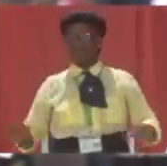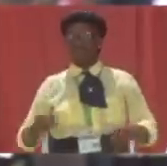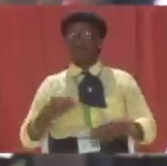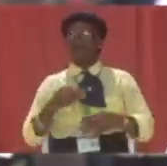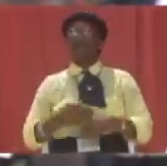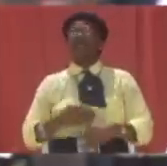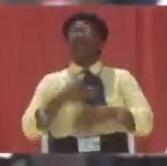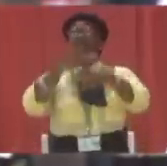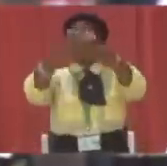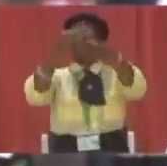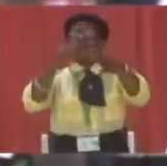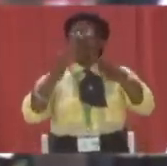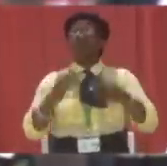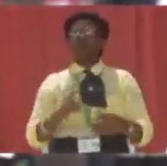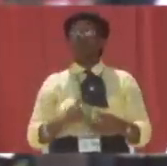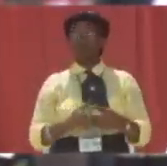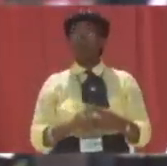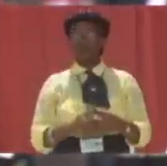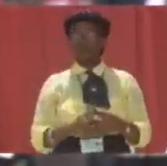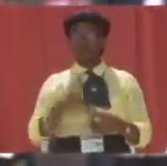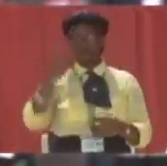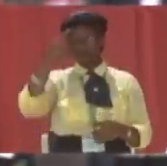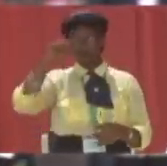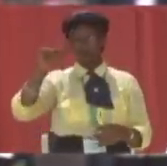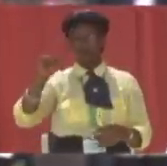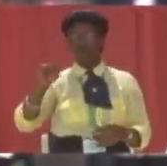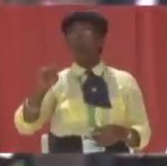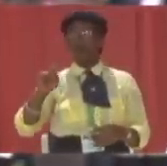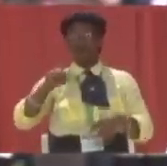we put an offering in their hands.